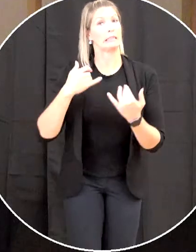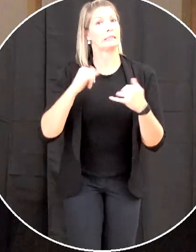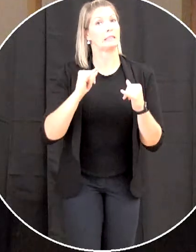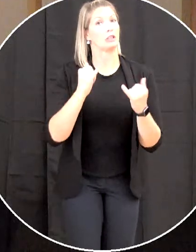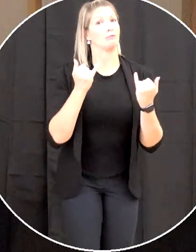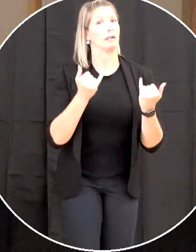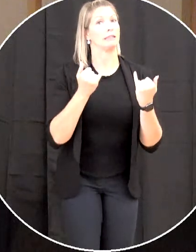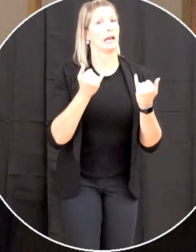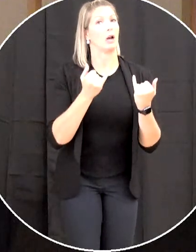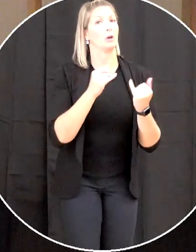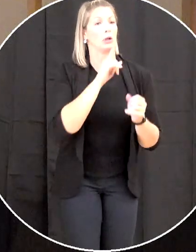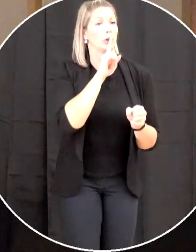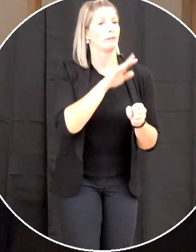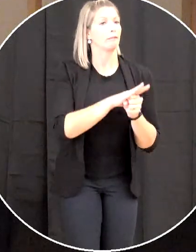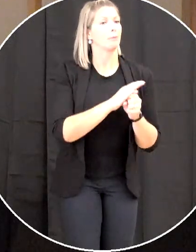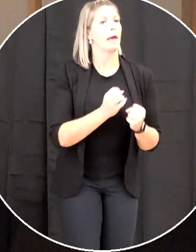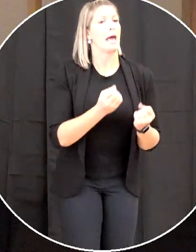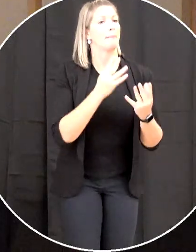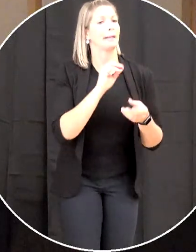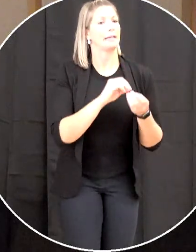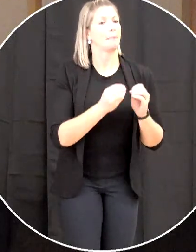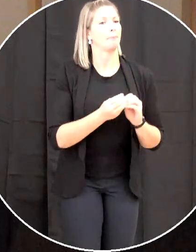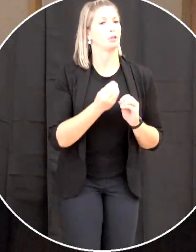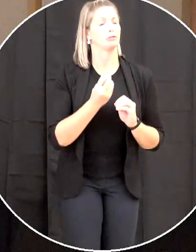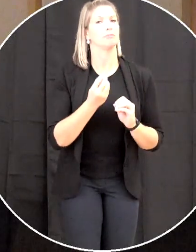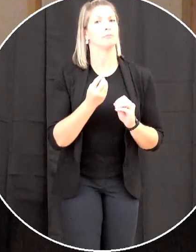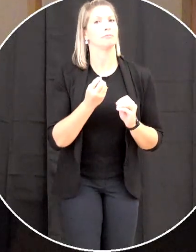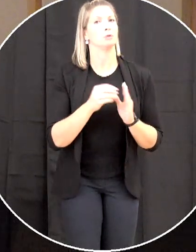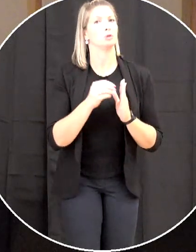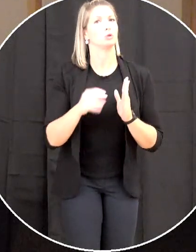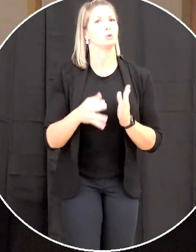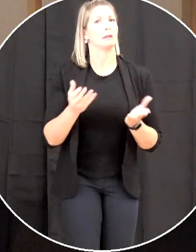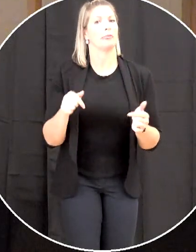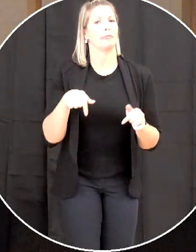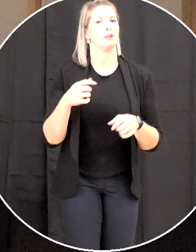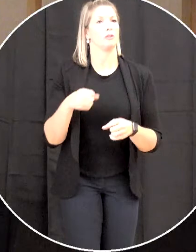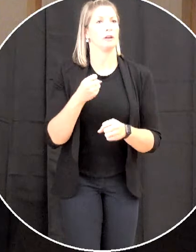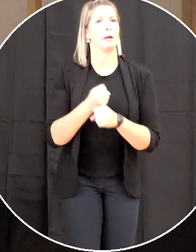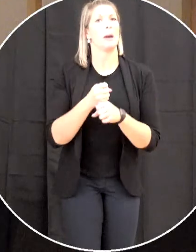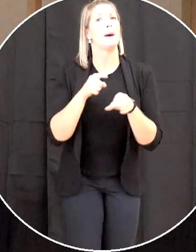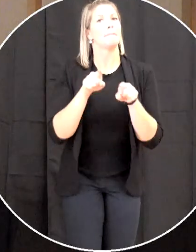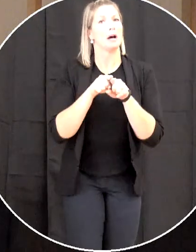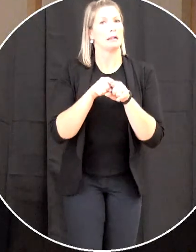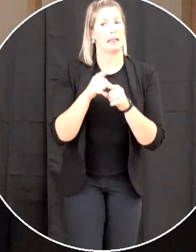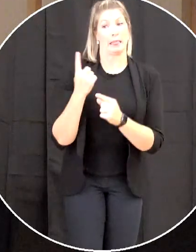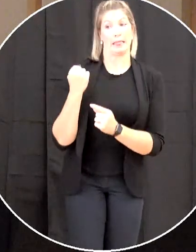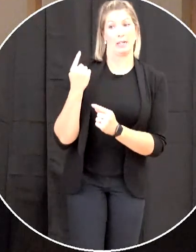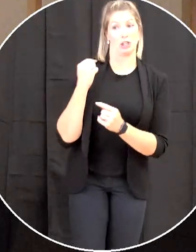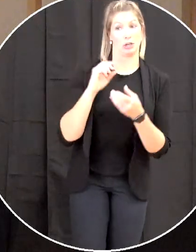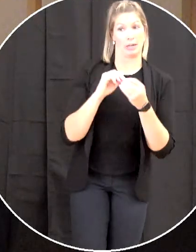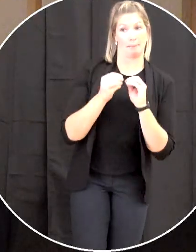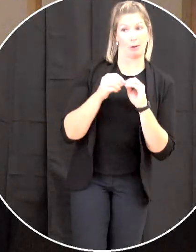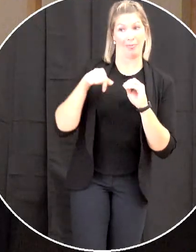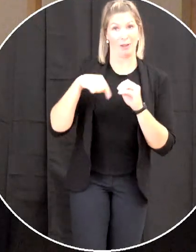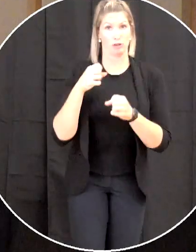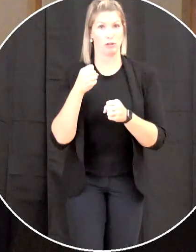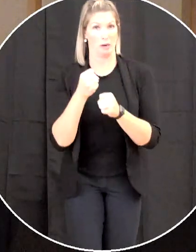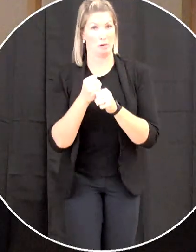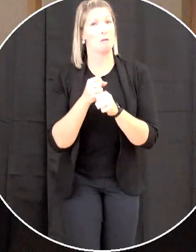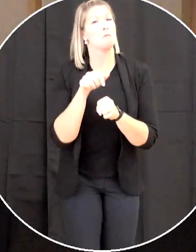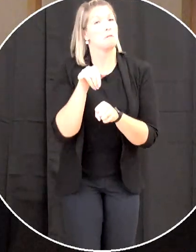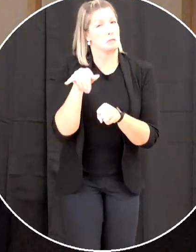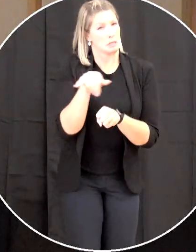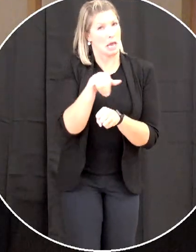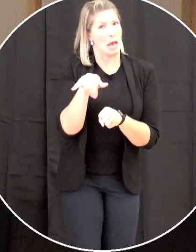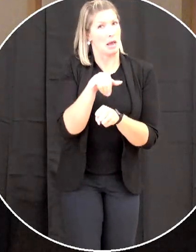No, I don't have the latest update. That's fine. That's fine. It is very close to that number, Scott. There have been